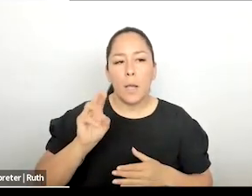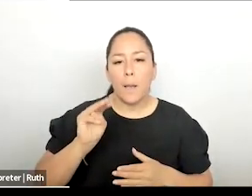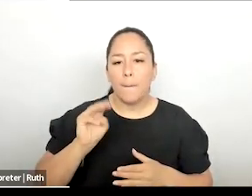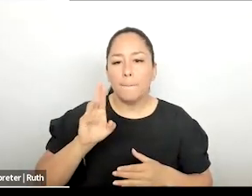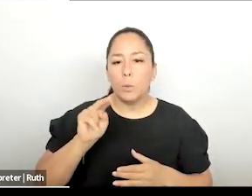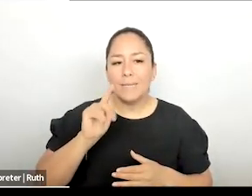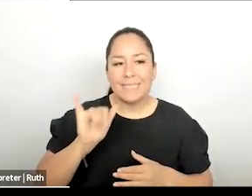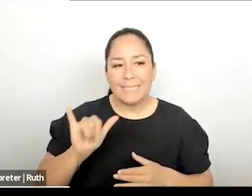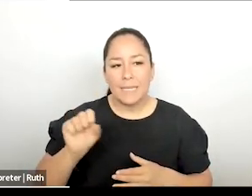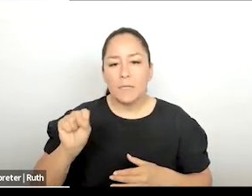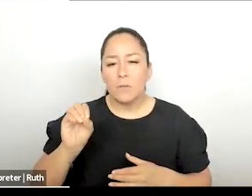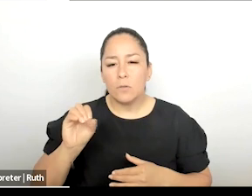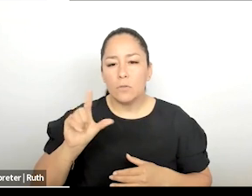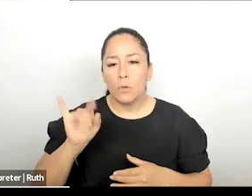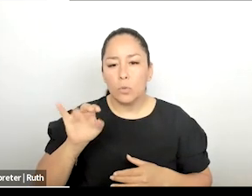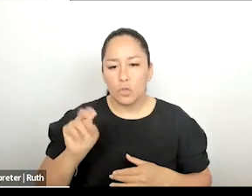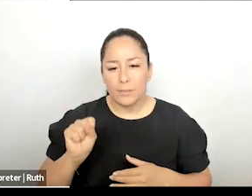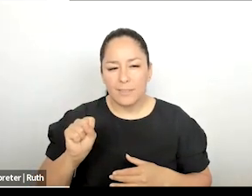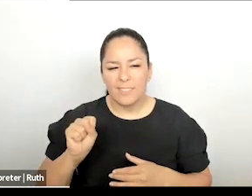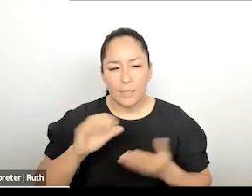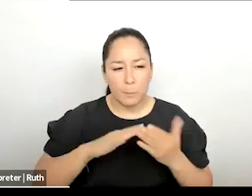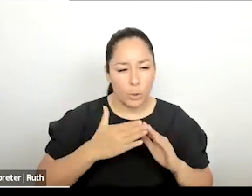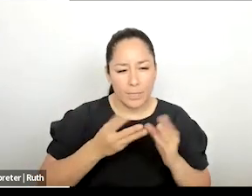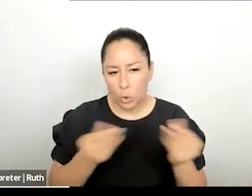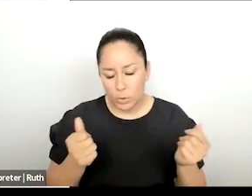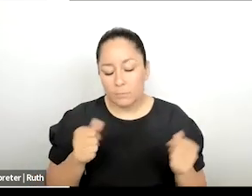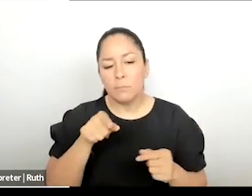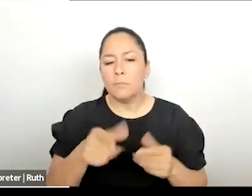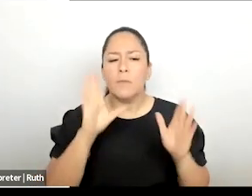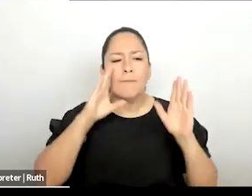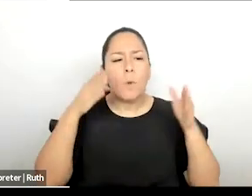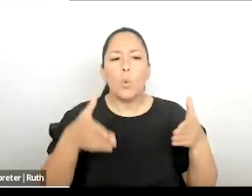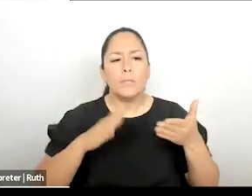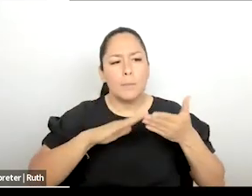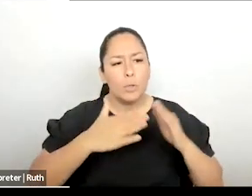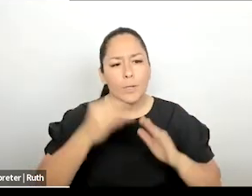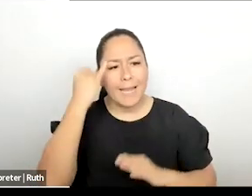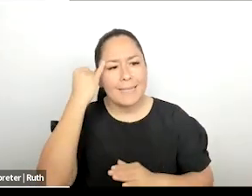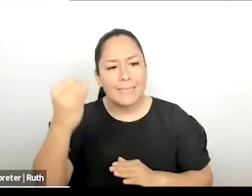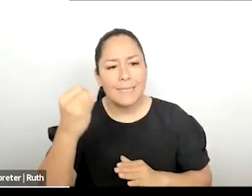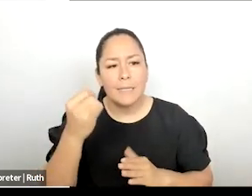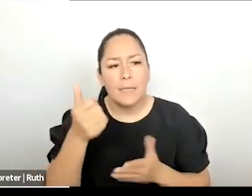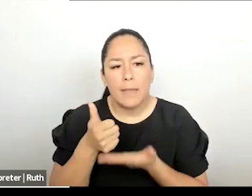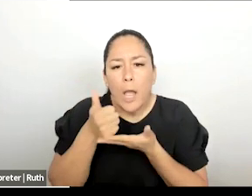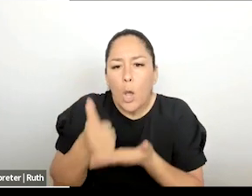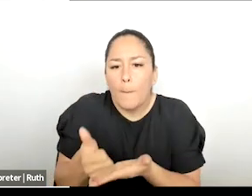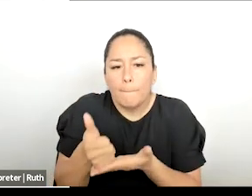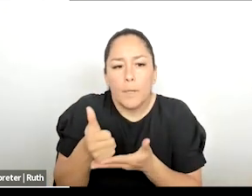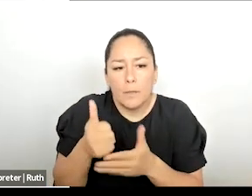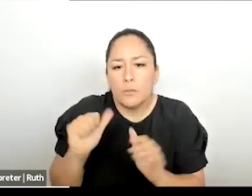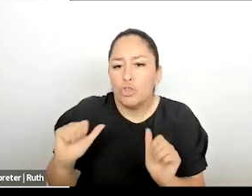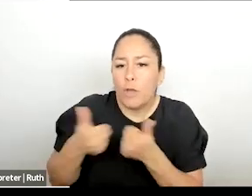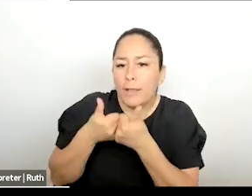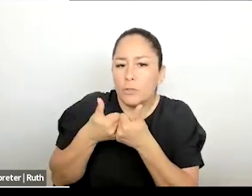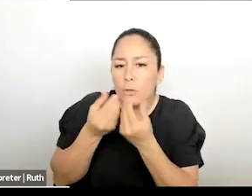on supporting local ideas that address health challenges and have demonstrated community will